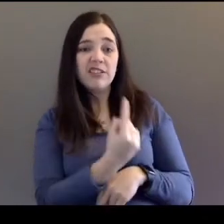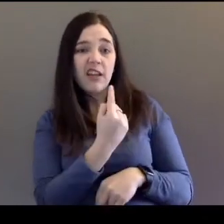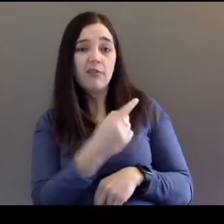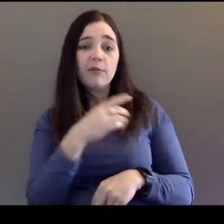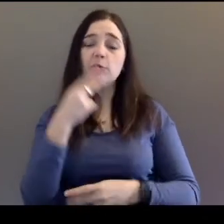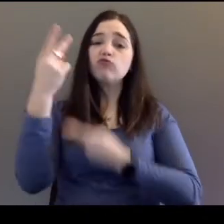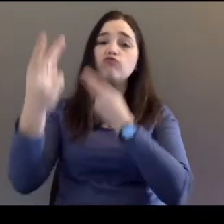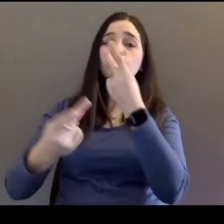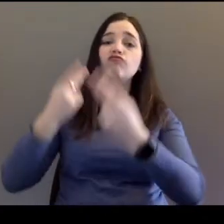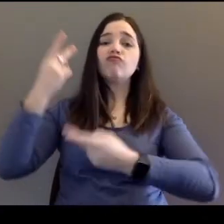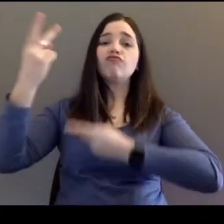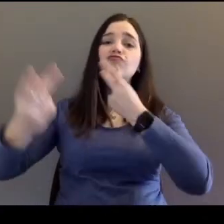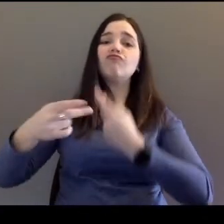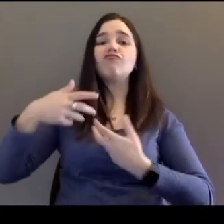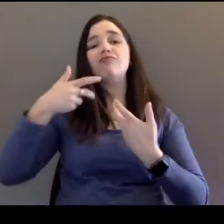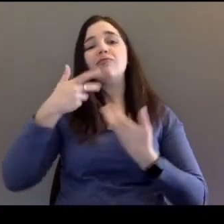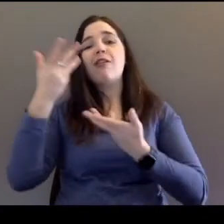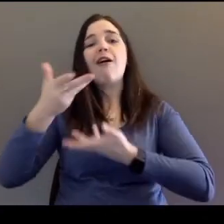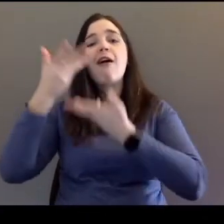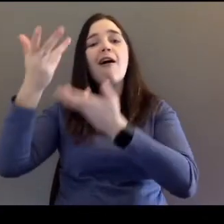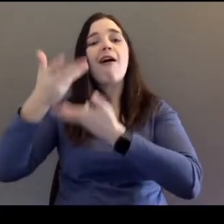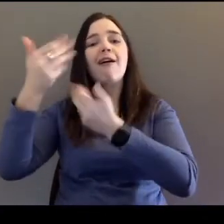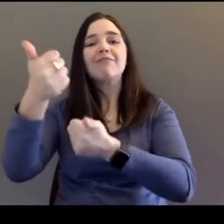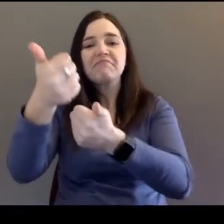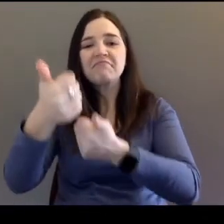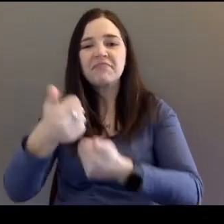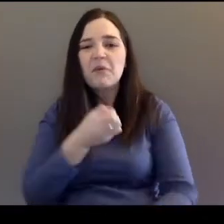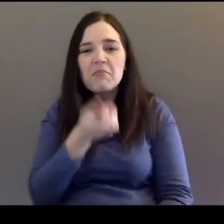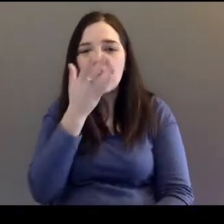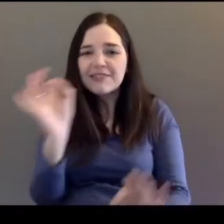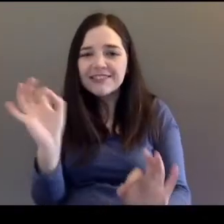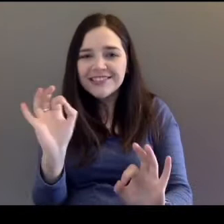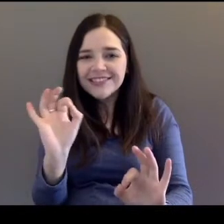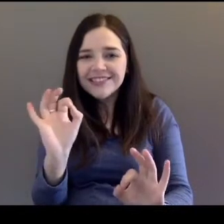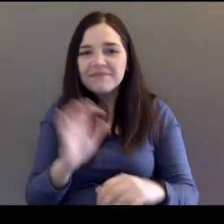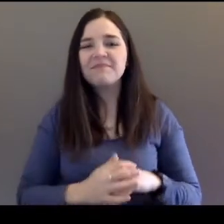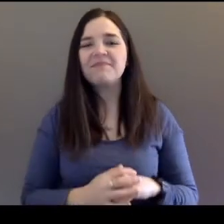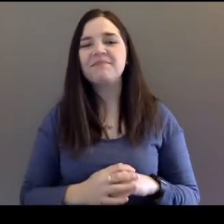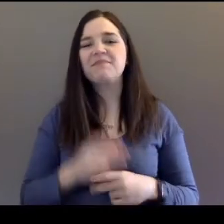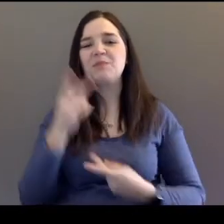loud and not embarrass yourself too much. But let's sing and worship together.